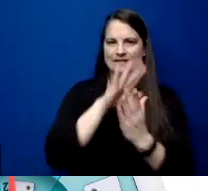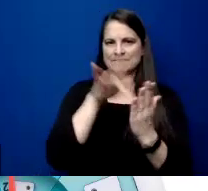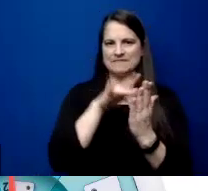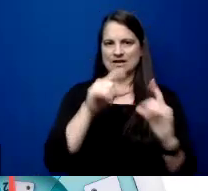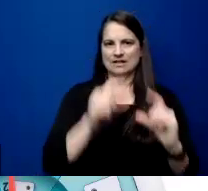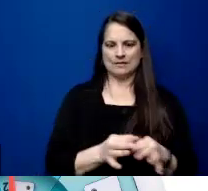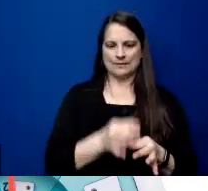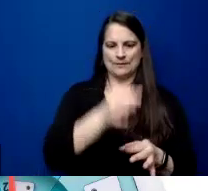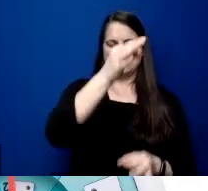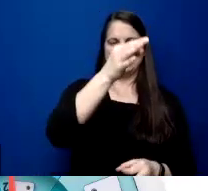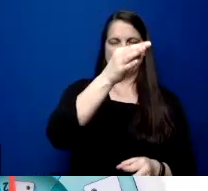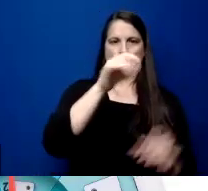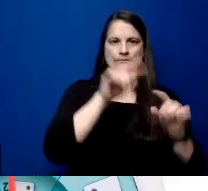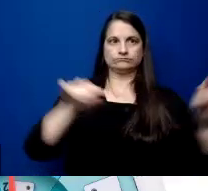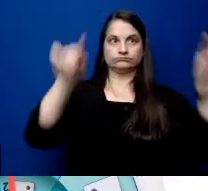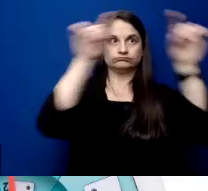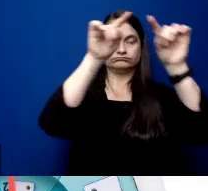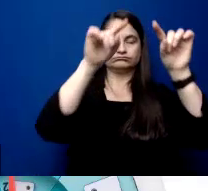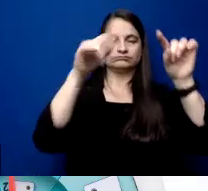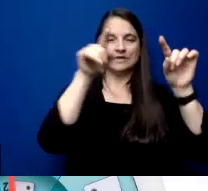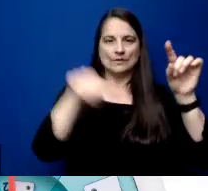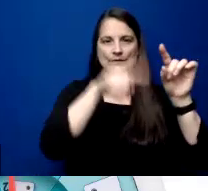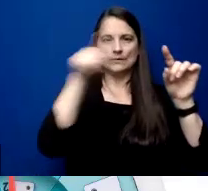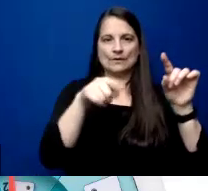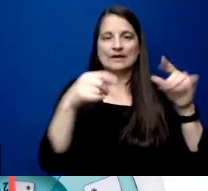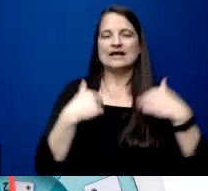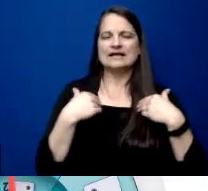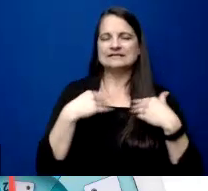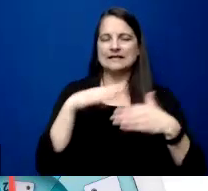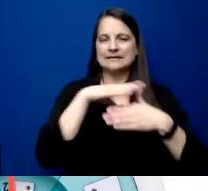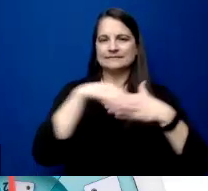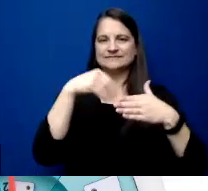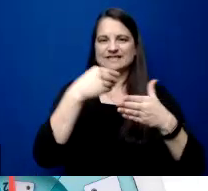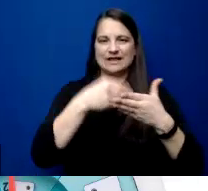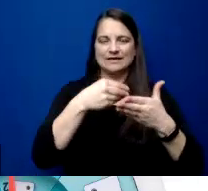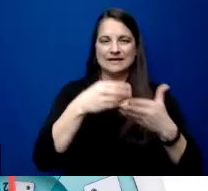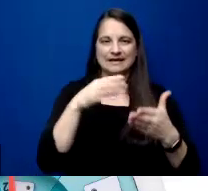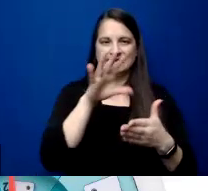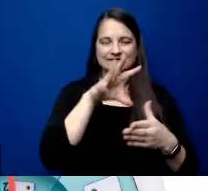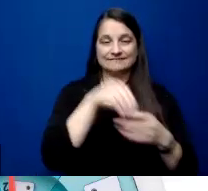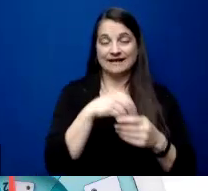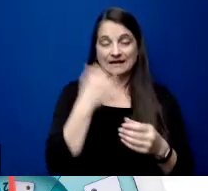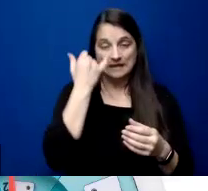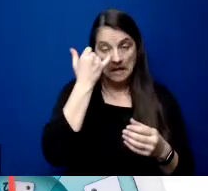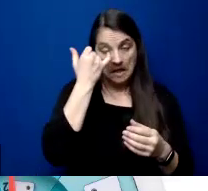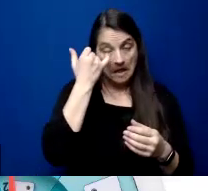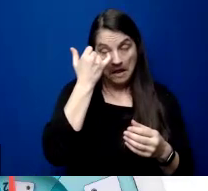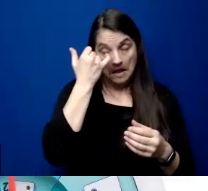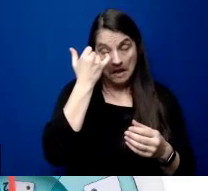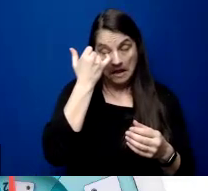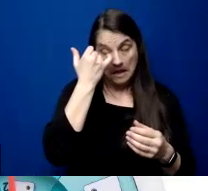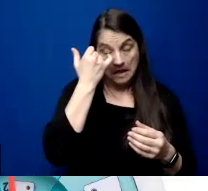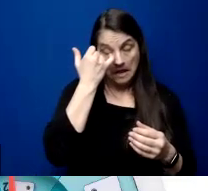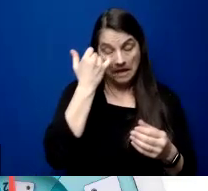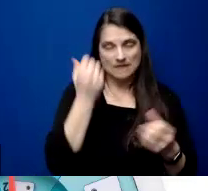of a floor-based spinner that has like dollar amounts on it. But there are so many options that I'm seeing out there that could easily